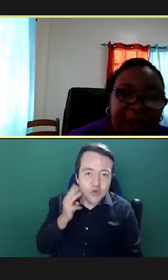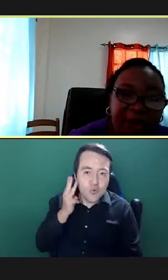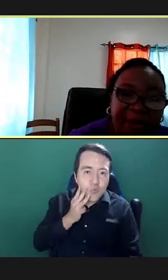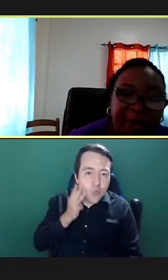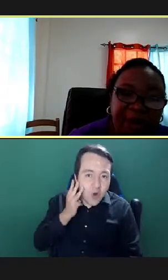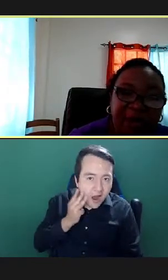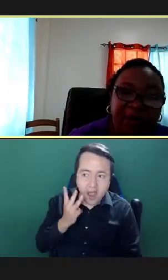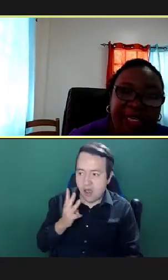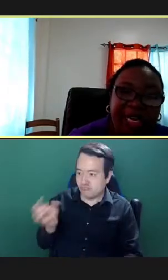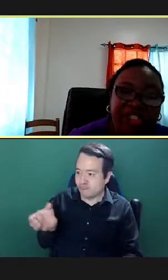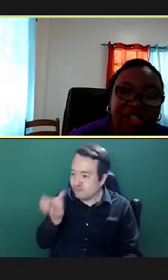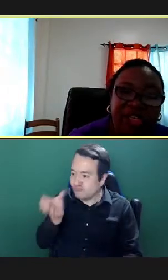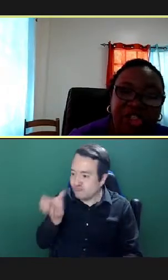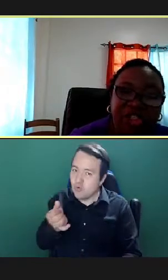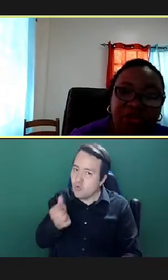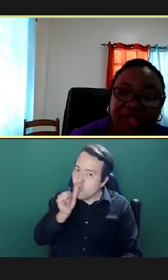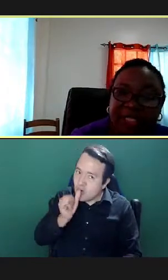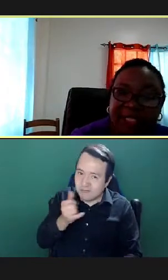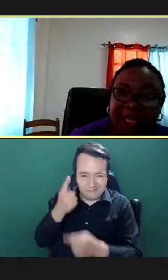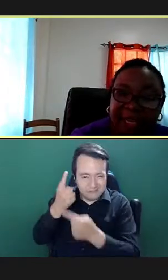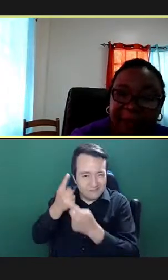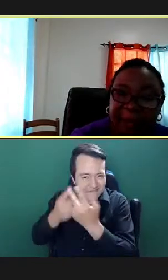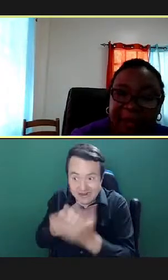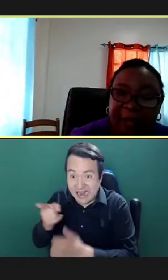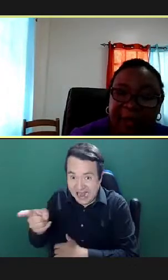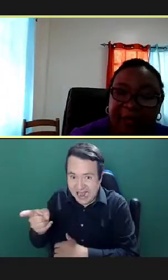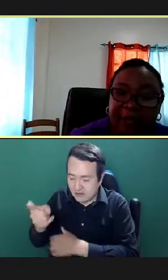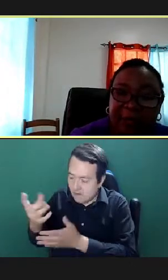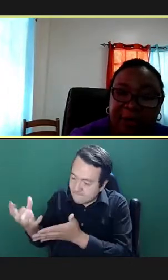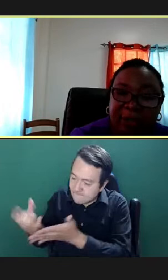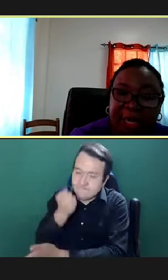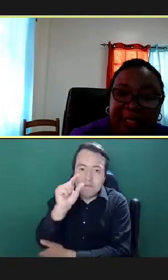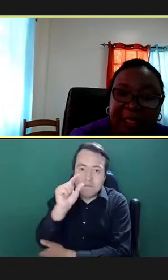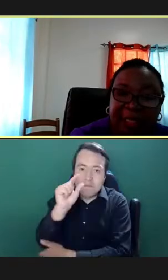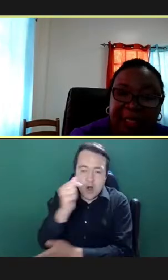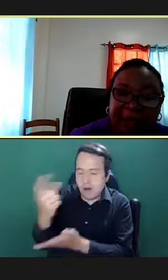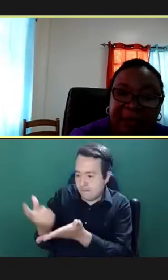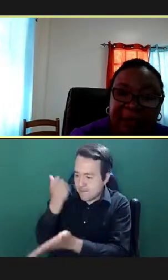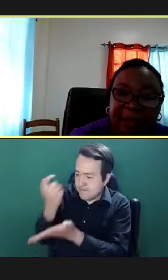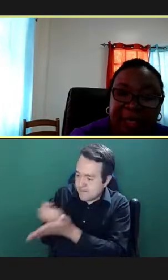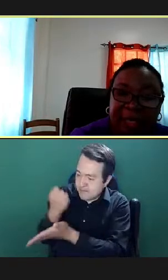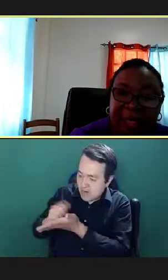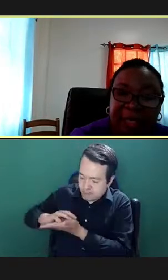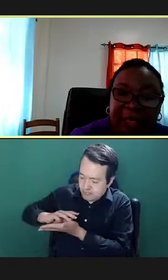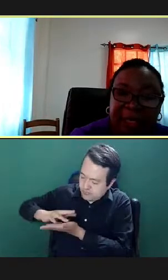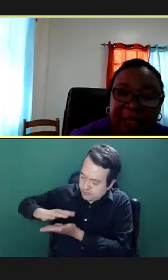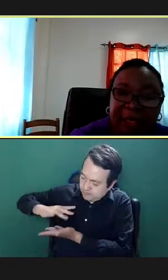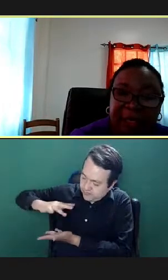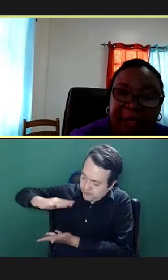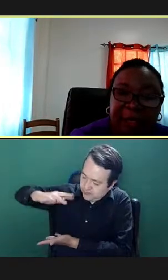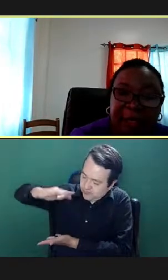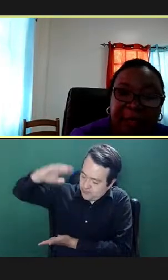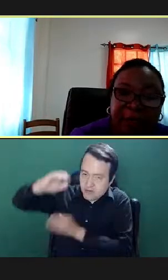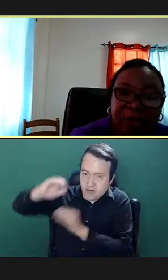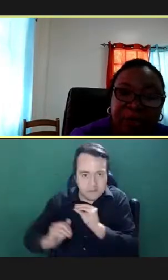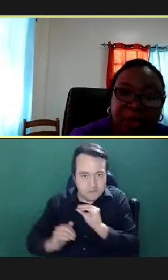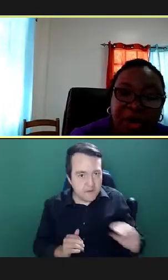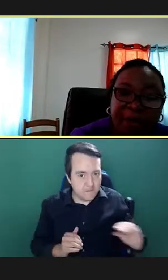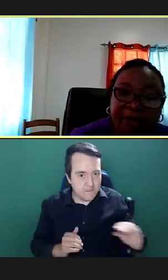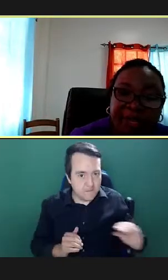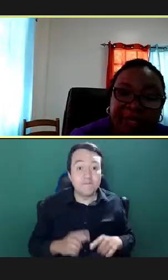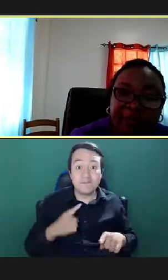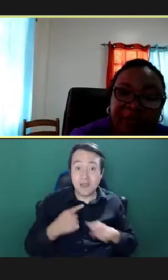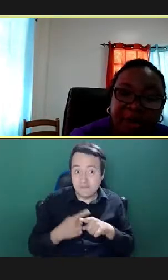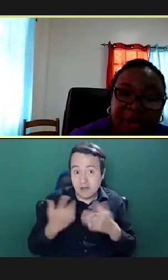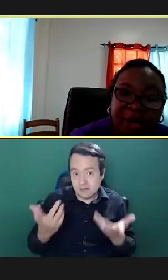of reform of our national insurance scheme so that they do